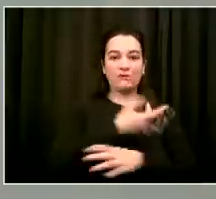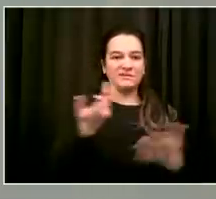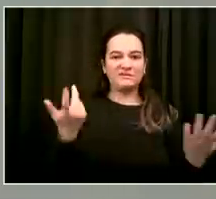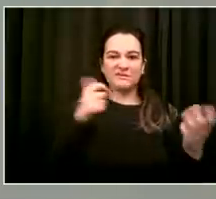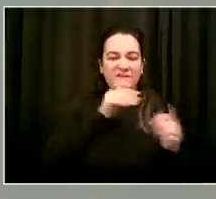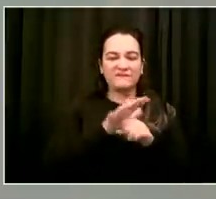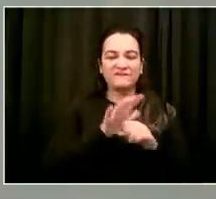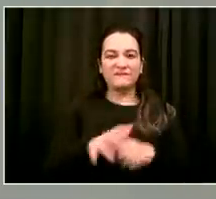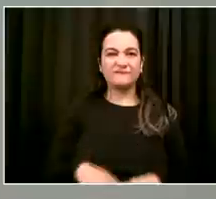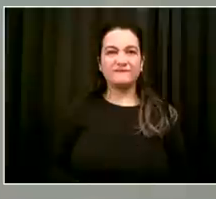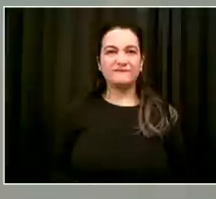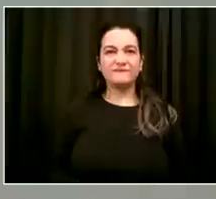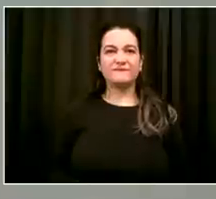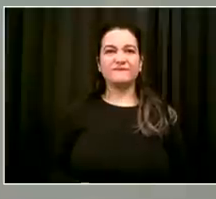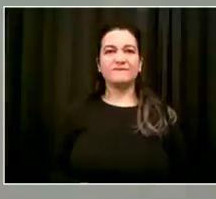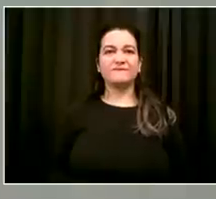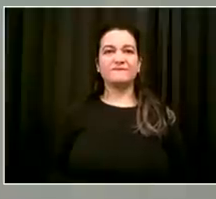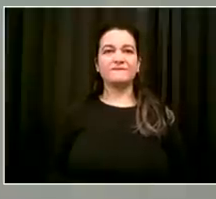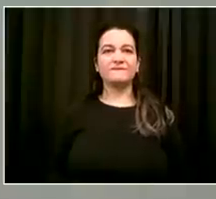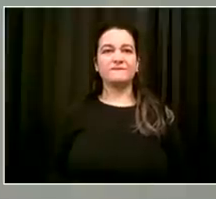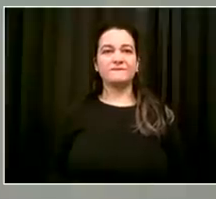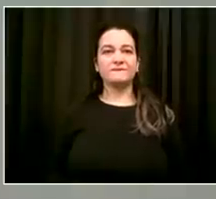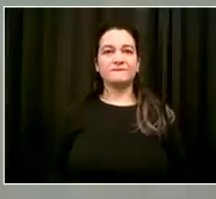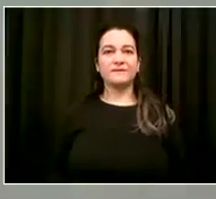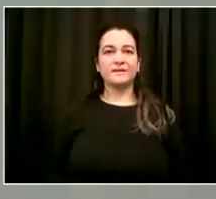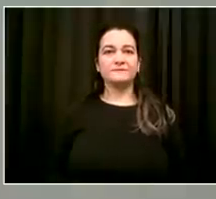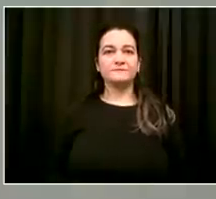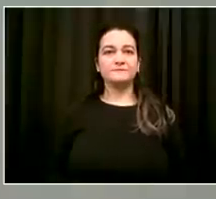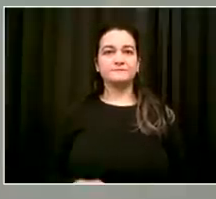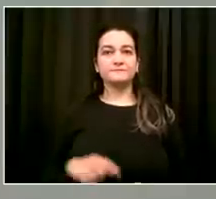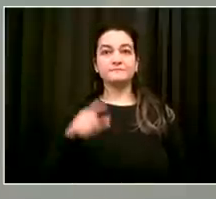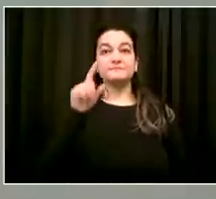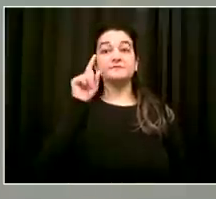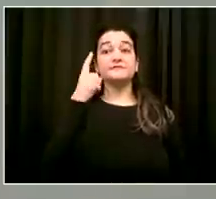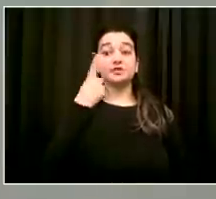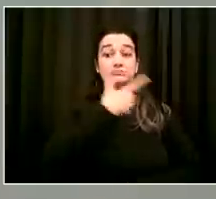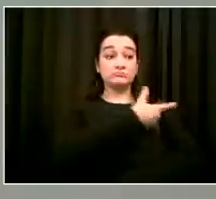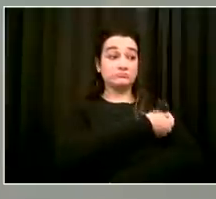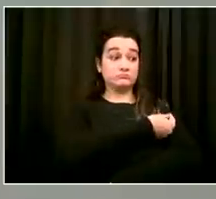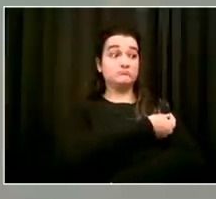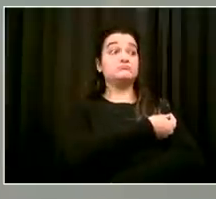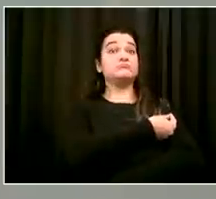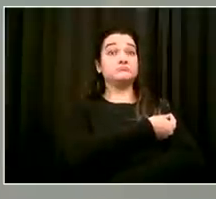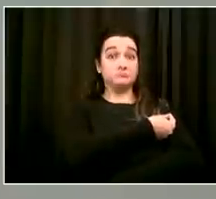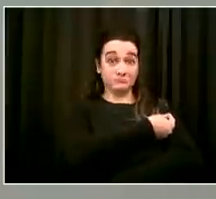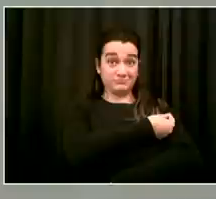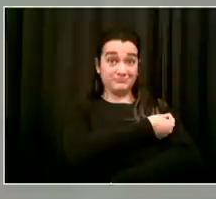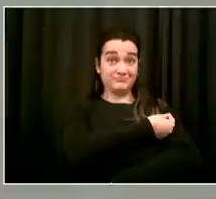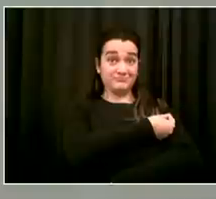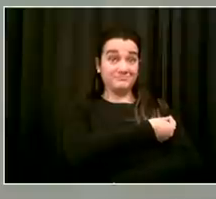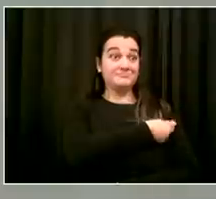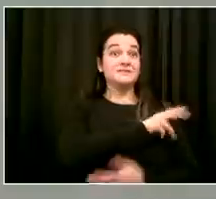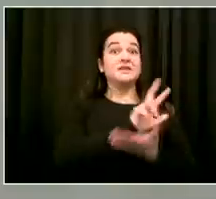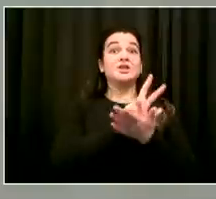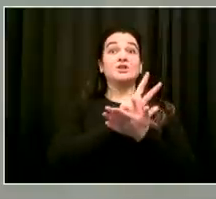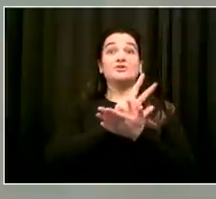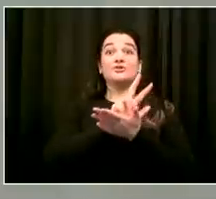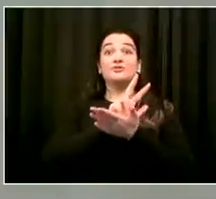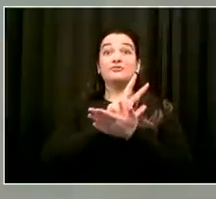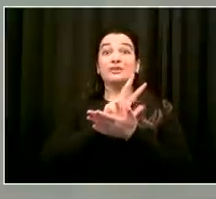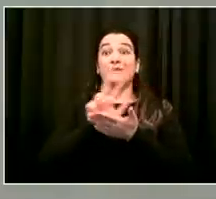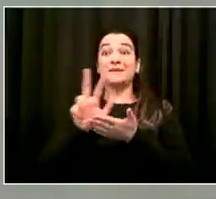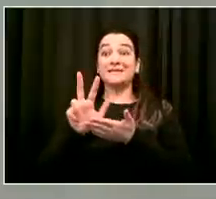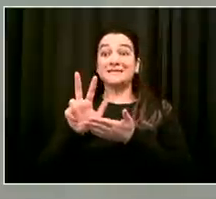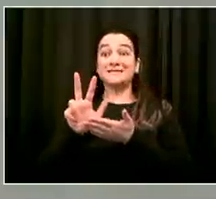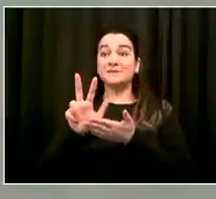which some people didn't receive their vaccines, for example, on that exact 21-day or 28-day mark. There doesn't seem to be any harm associated with it. In fact,